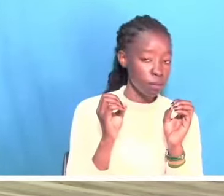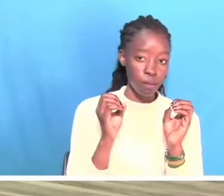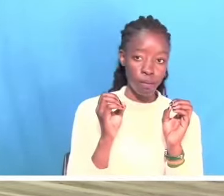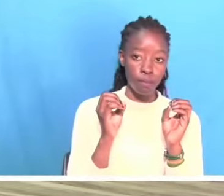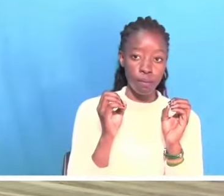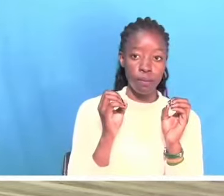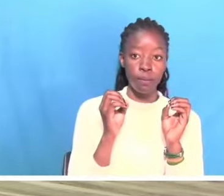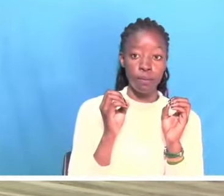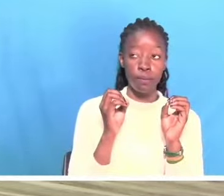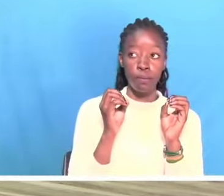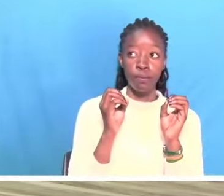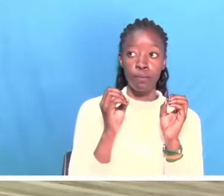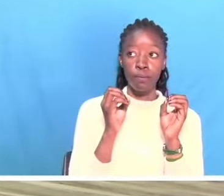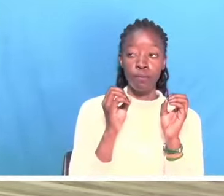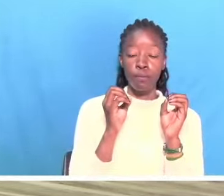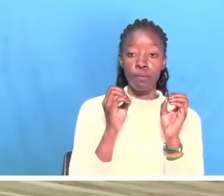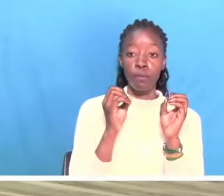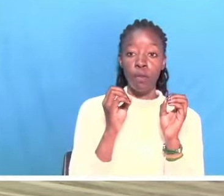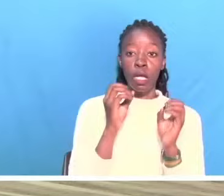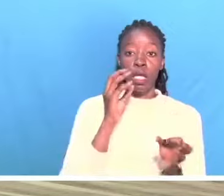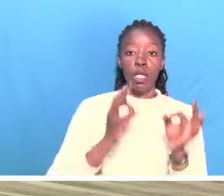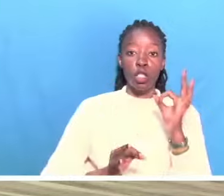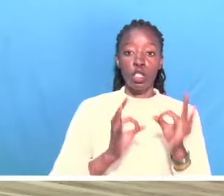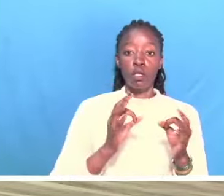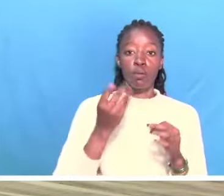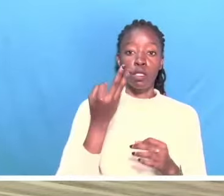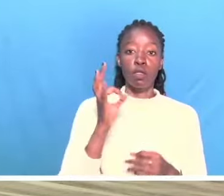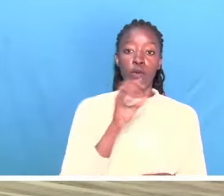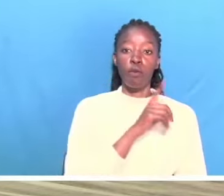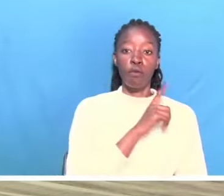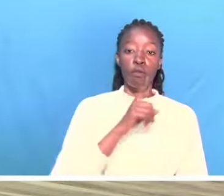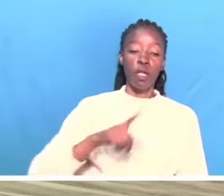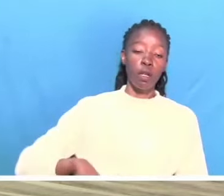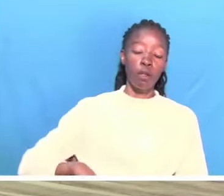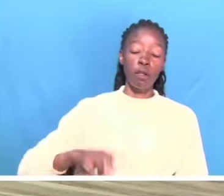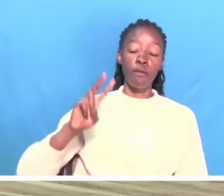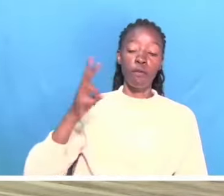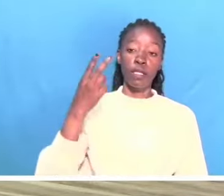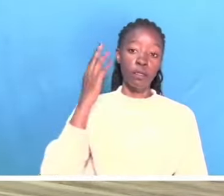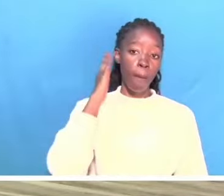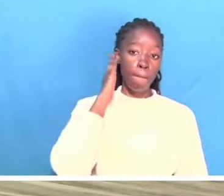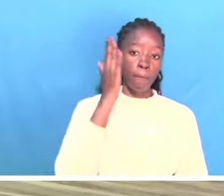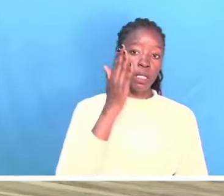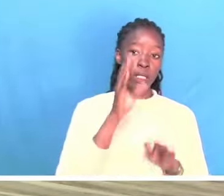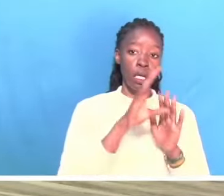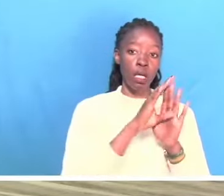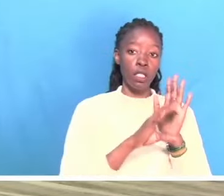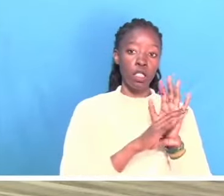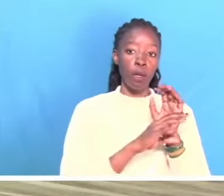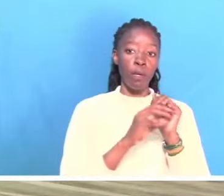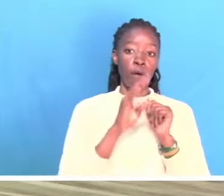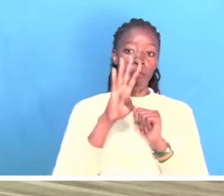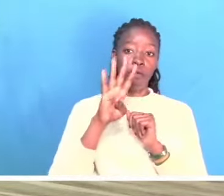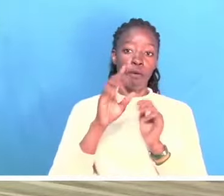the Gentile. For the judgment of the Lord, according to 1 Peter chapter 4, verse